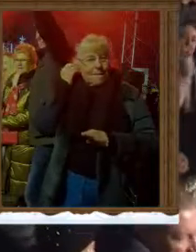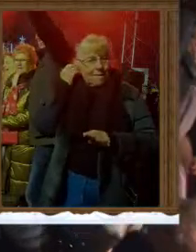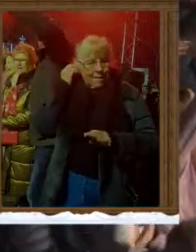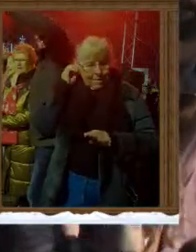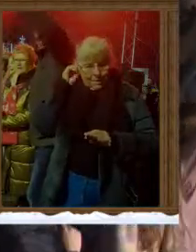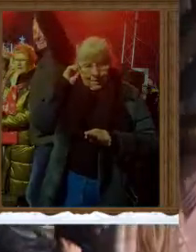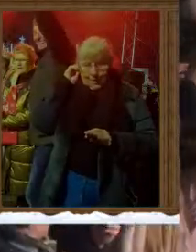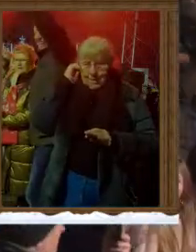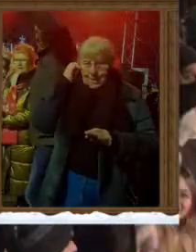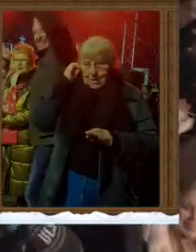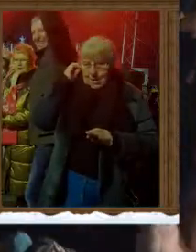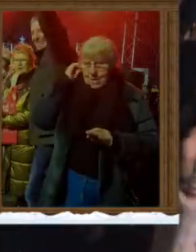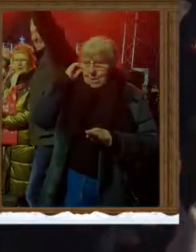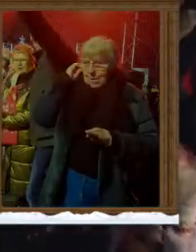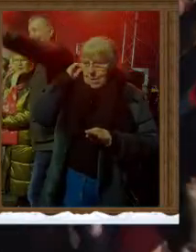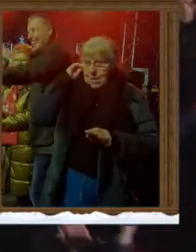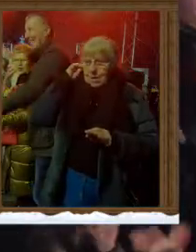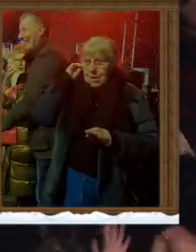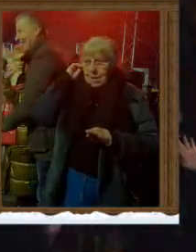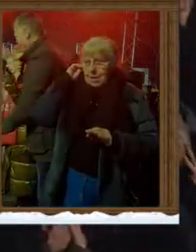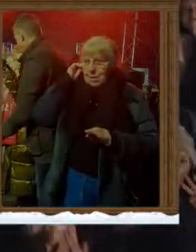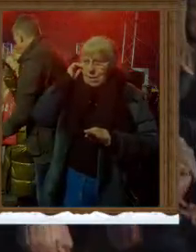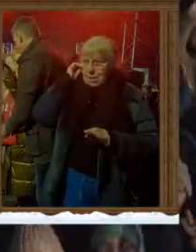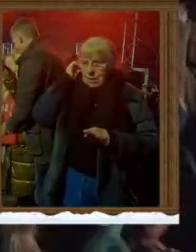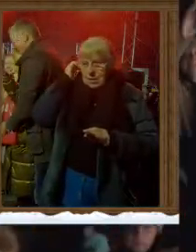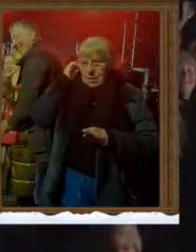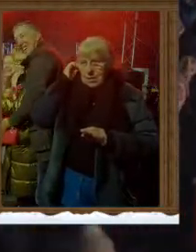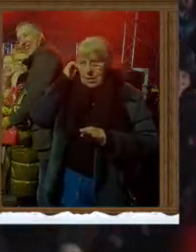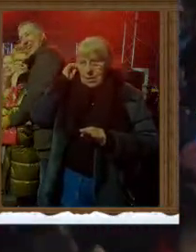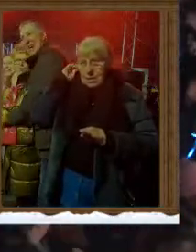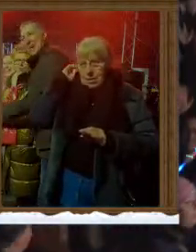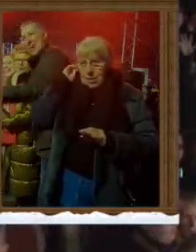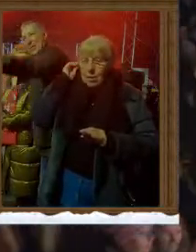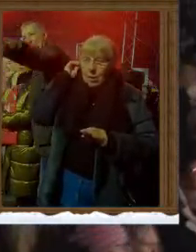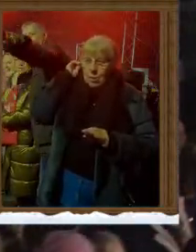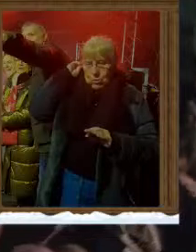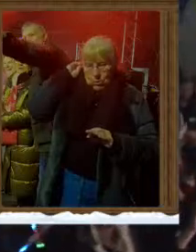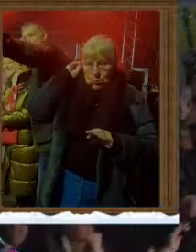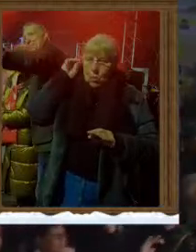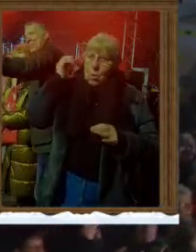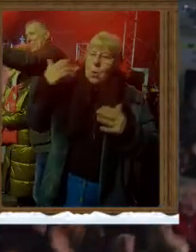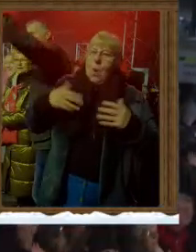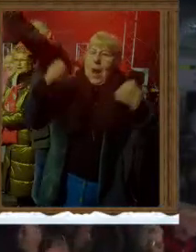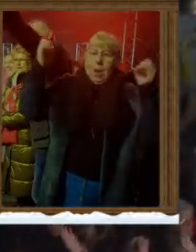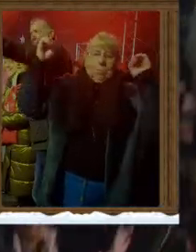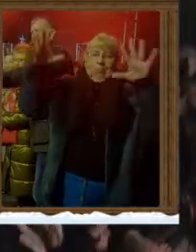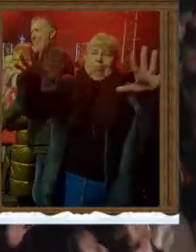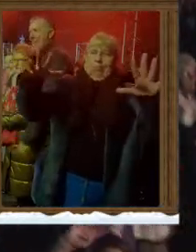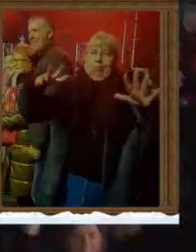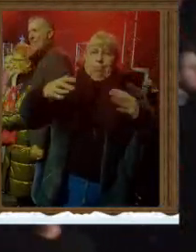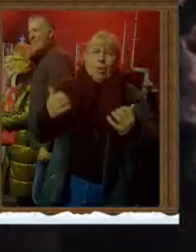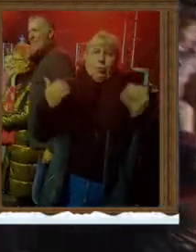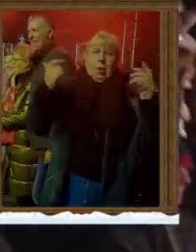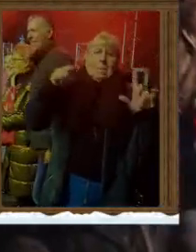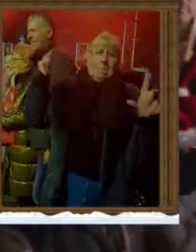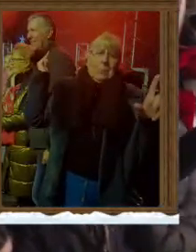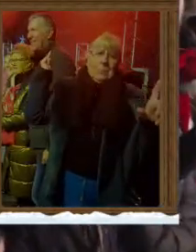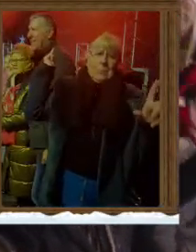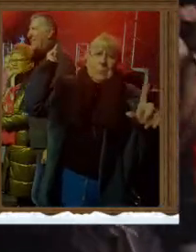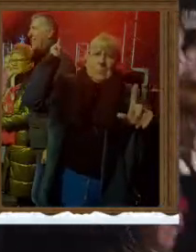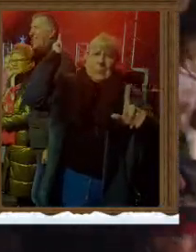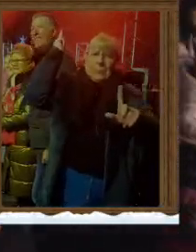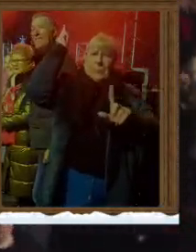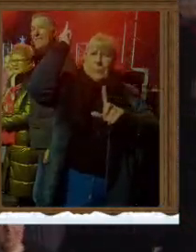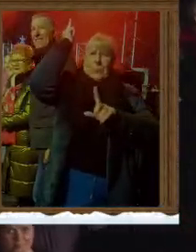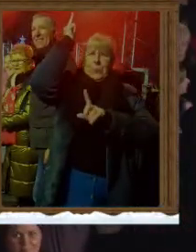our live stream tonight. My goodness, I just see if they put up the lights here. The crowd tonight is way back to beyond the